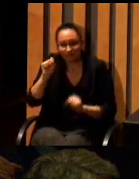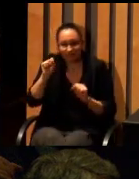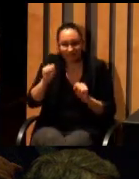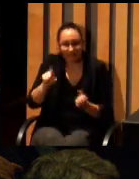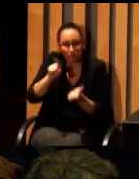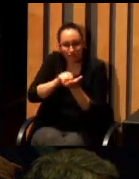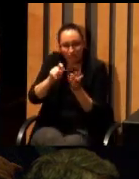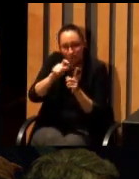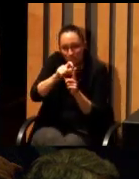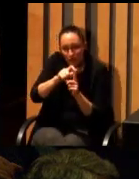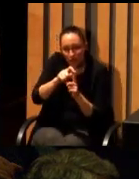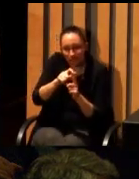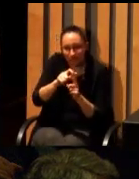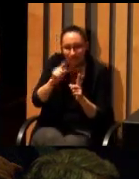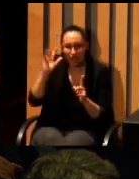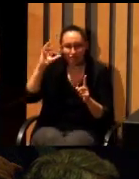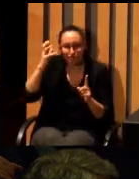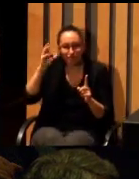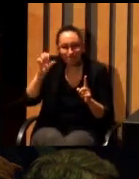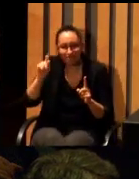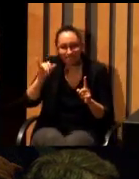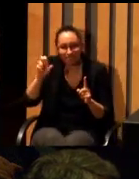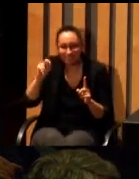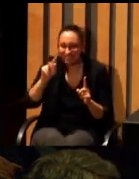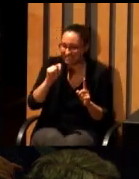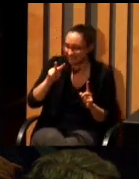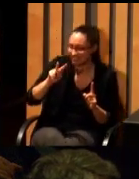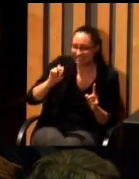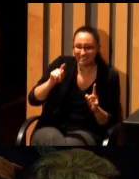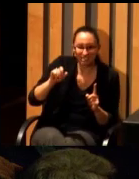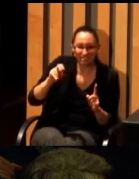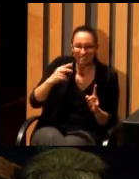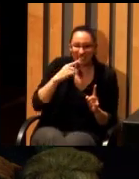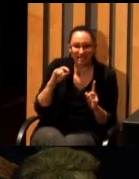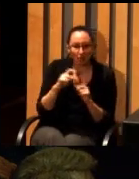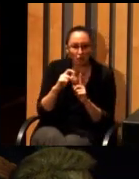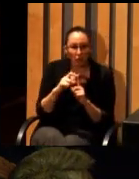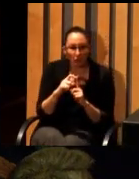can a radio station say that word or a TV station say that word?